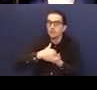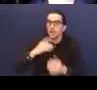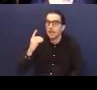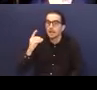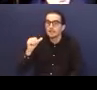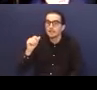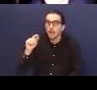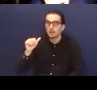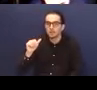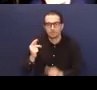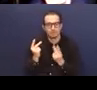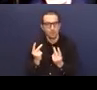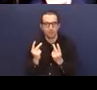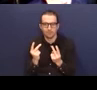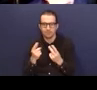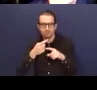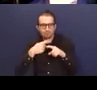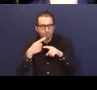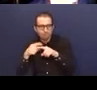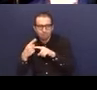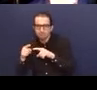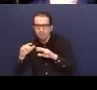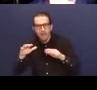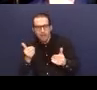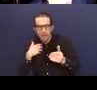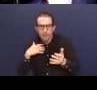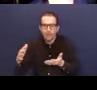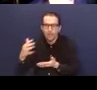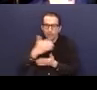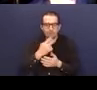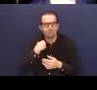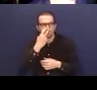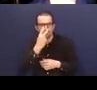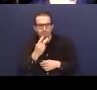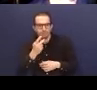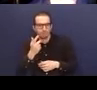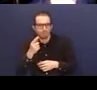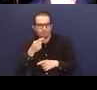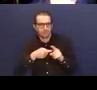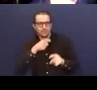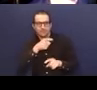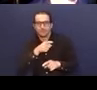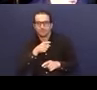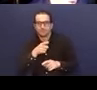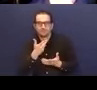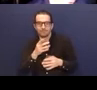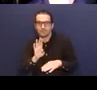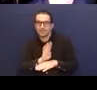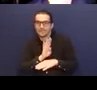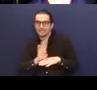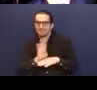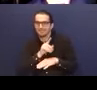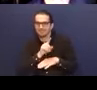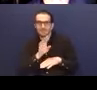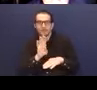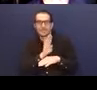case. But for us as activists and DPOs, it's important that we understand you can get data from